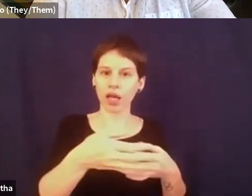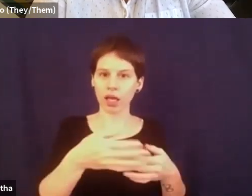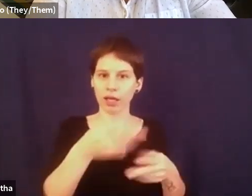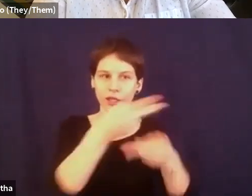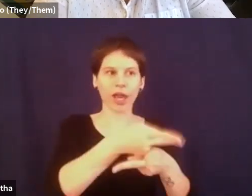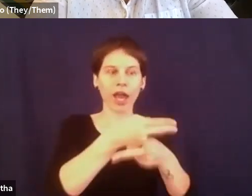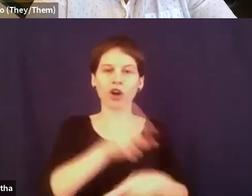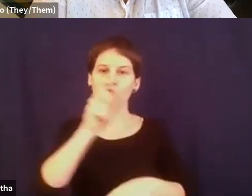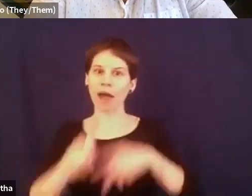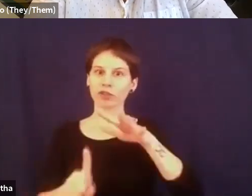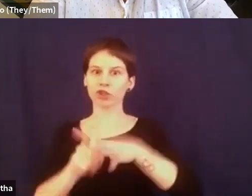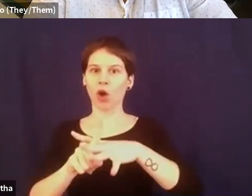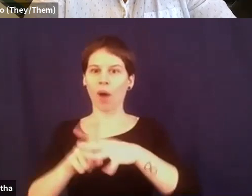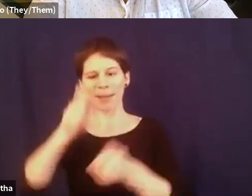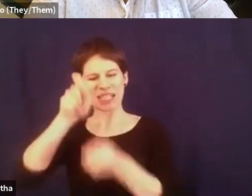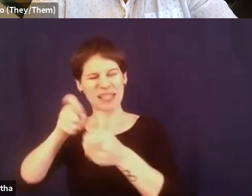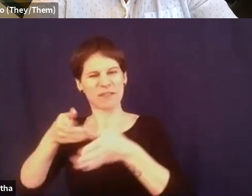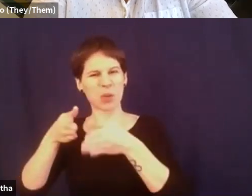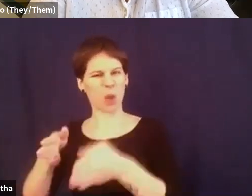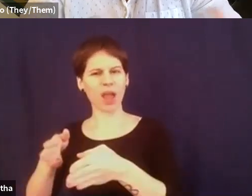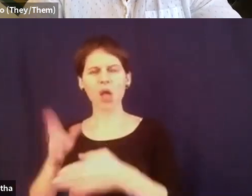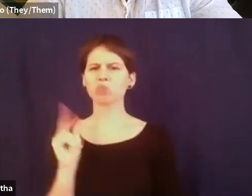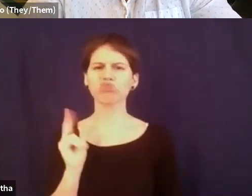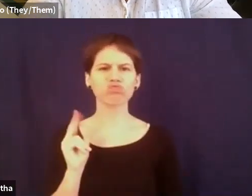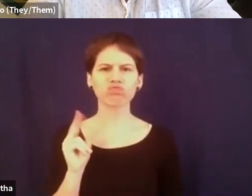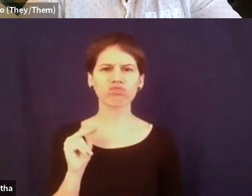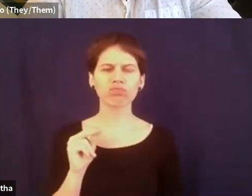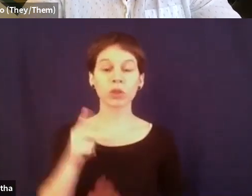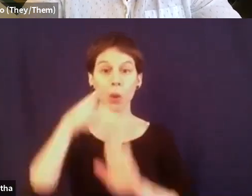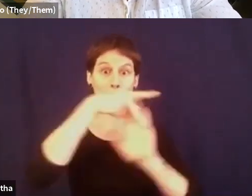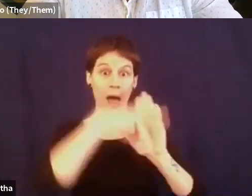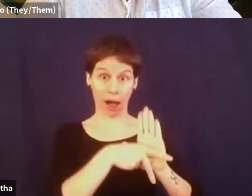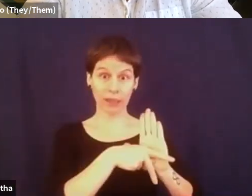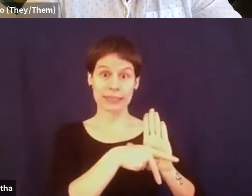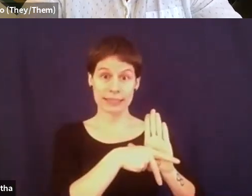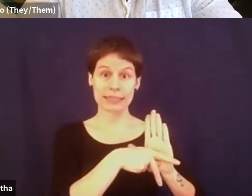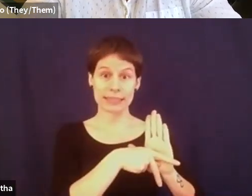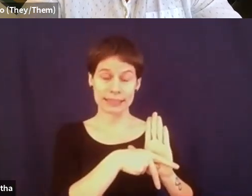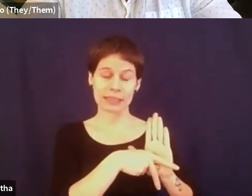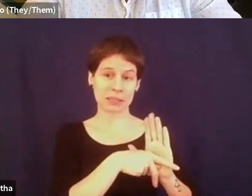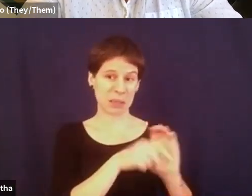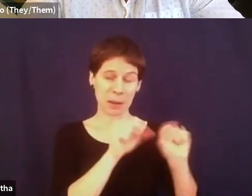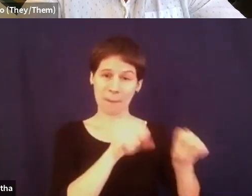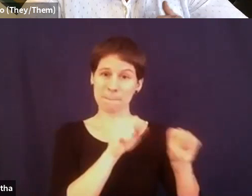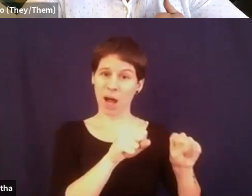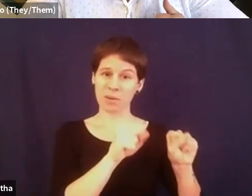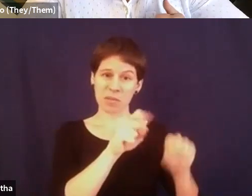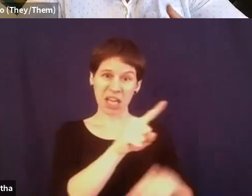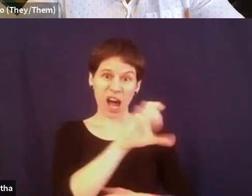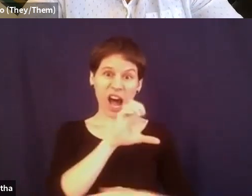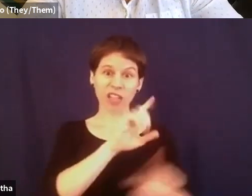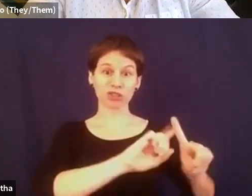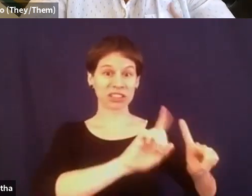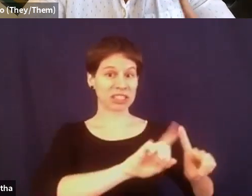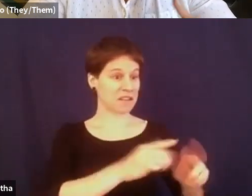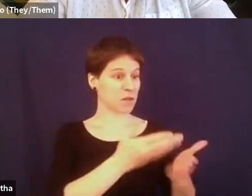show up in a particular way. And so when we think about policy, there's probably 100 different small things that we can chip